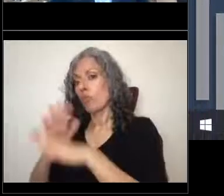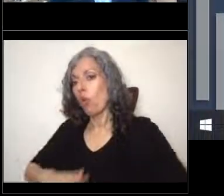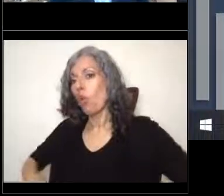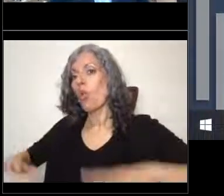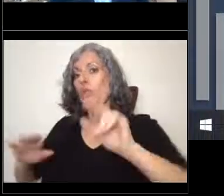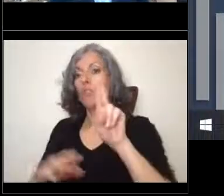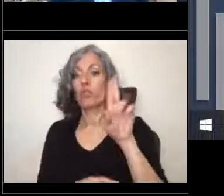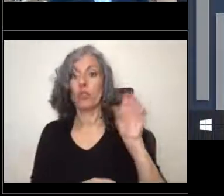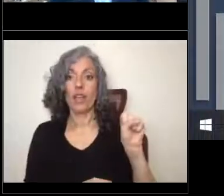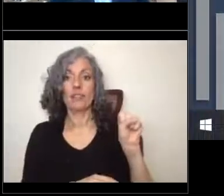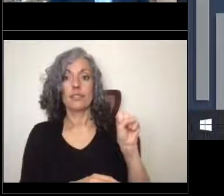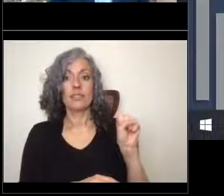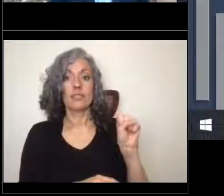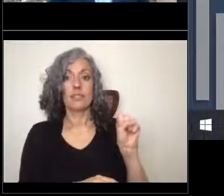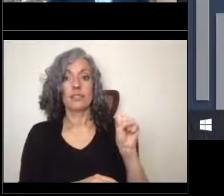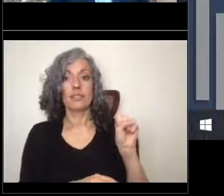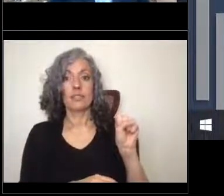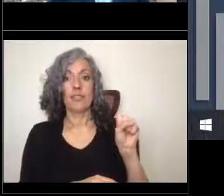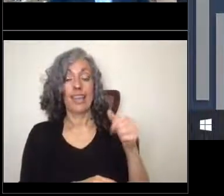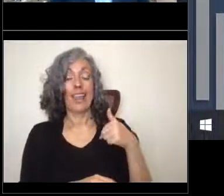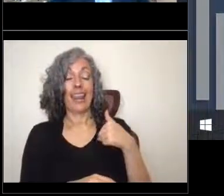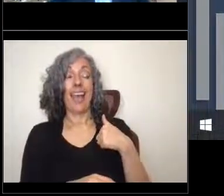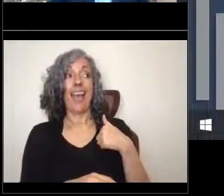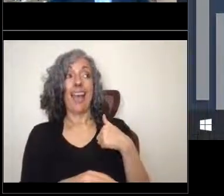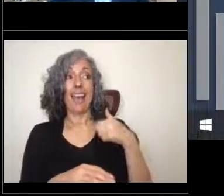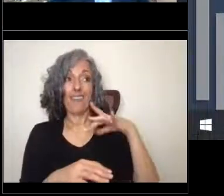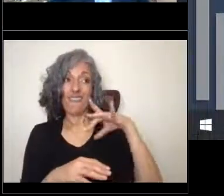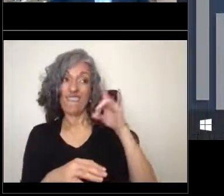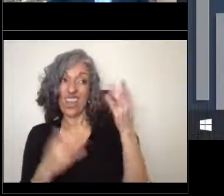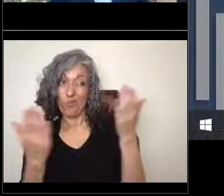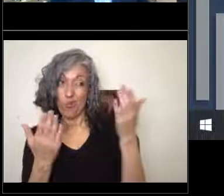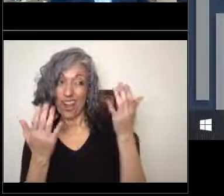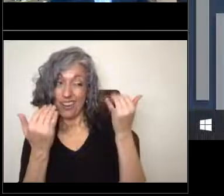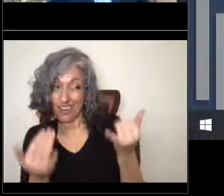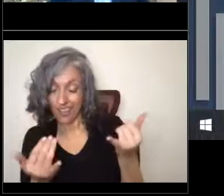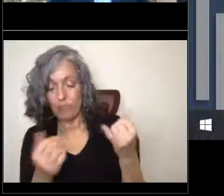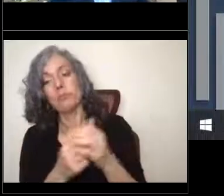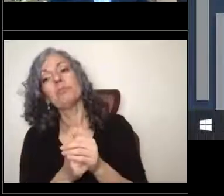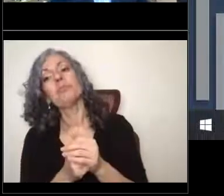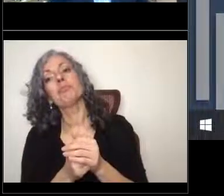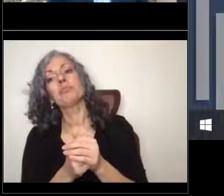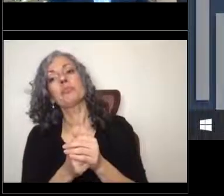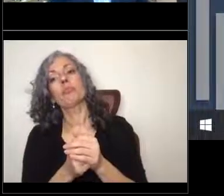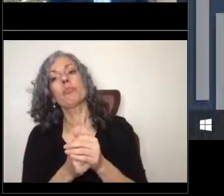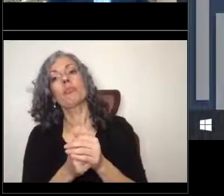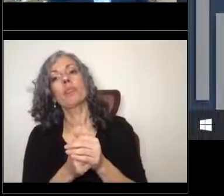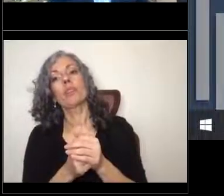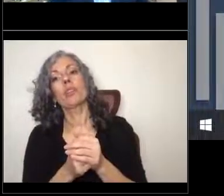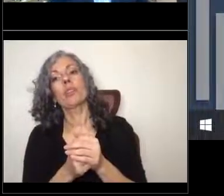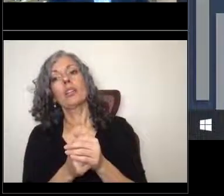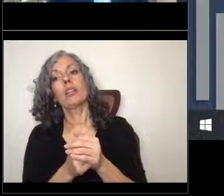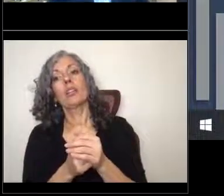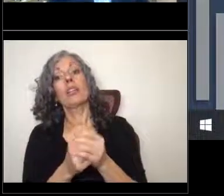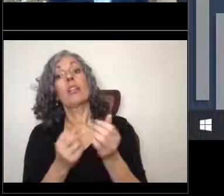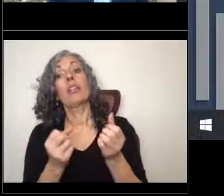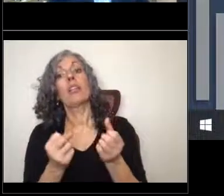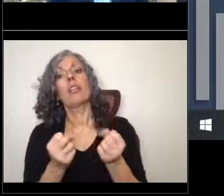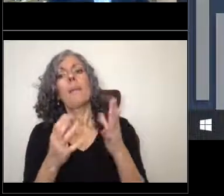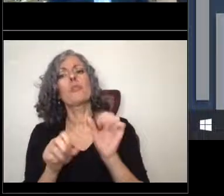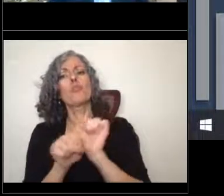bottom line conclusion as of now is that the quantitative work that Caltrans